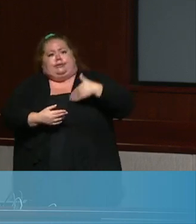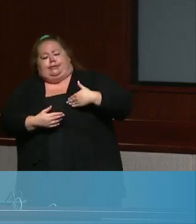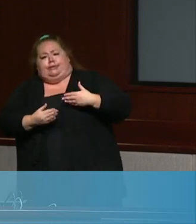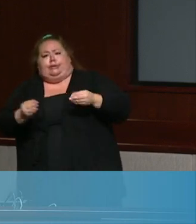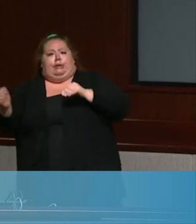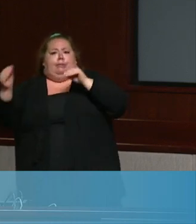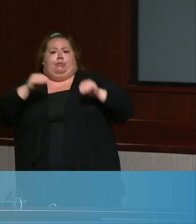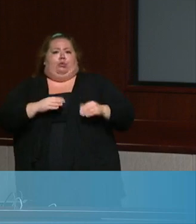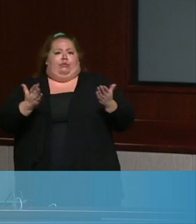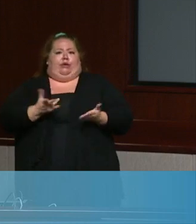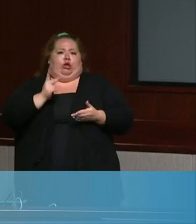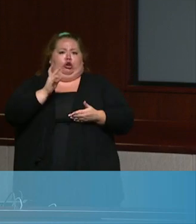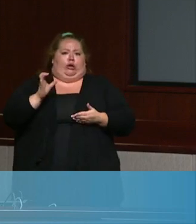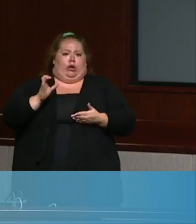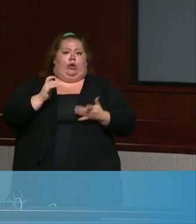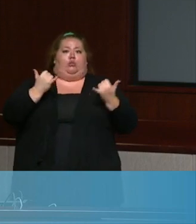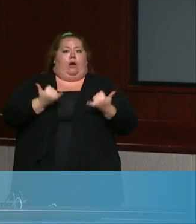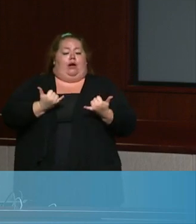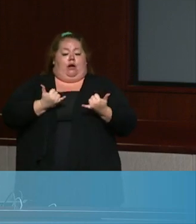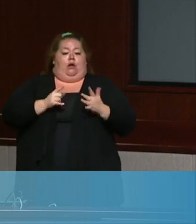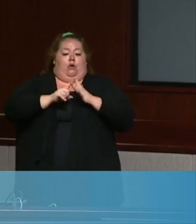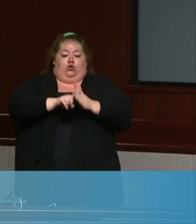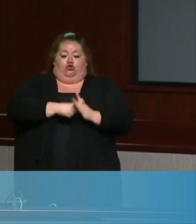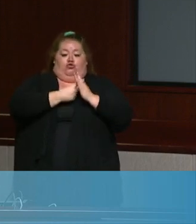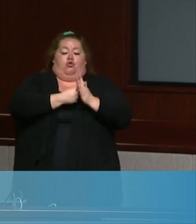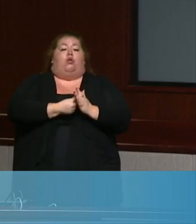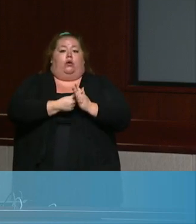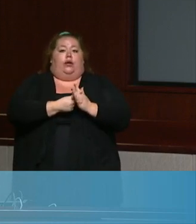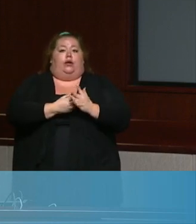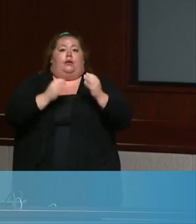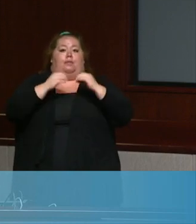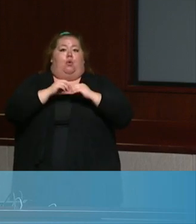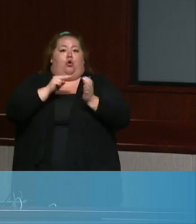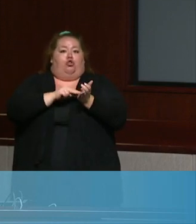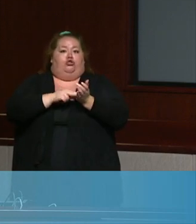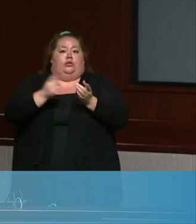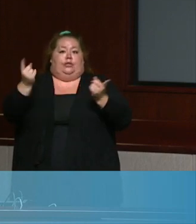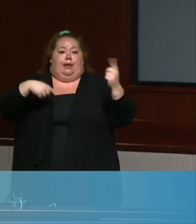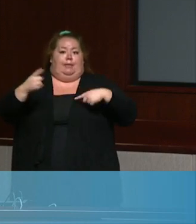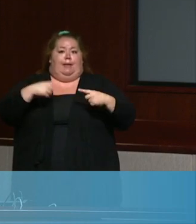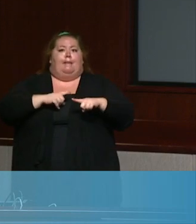it's starting. I just don't have an accurate number, but I can certainly get you more information if you'd like.